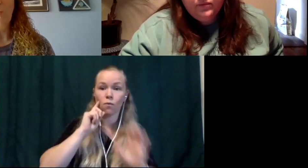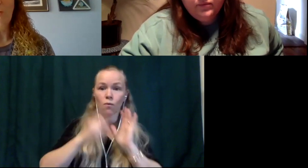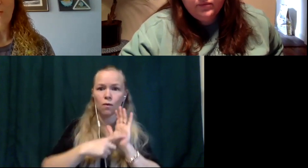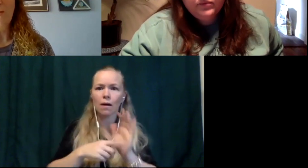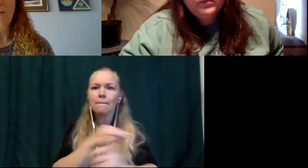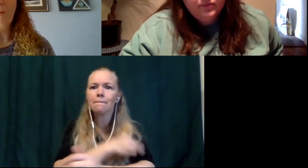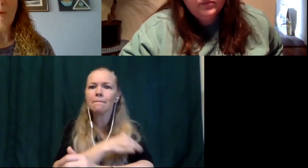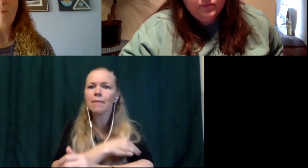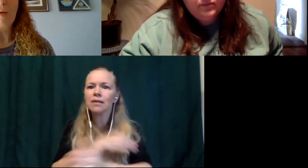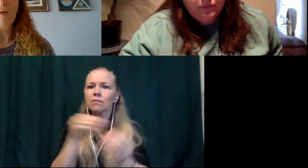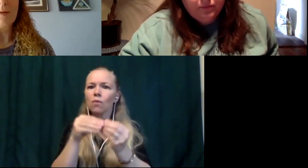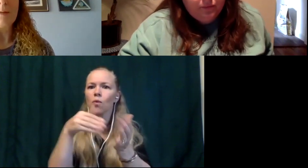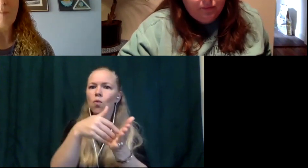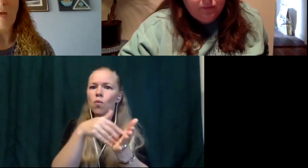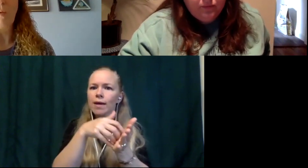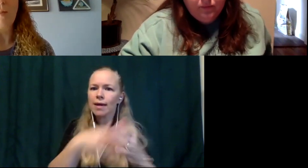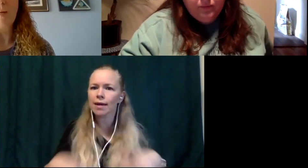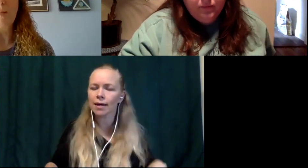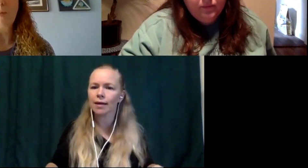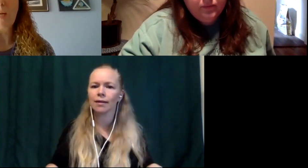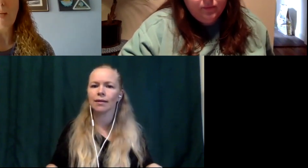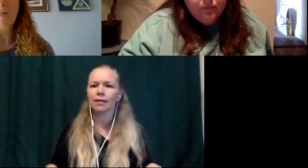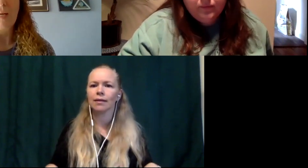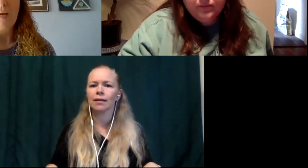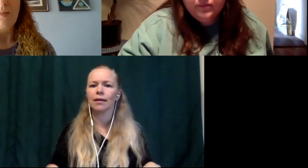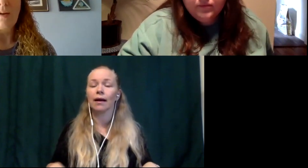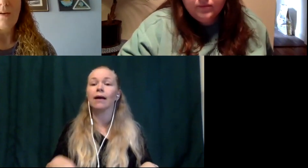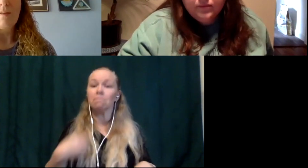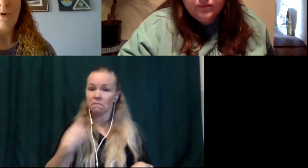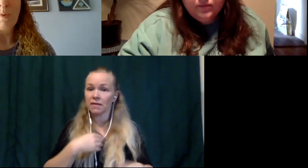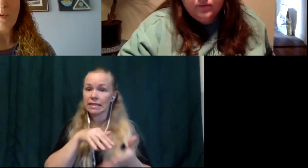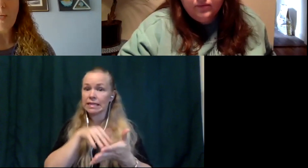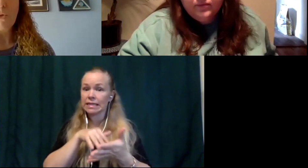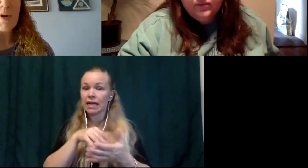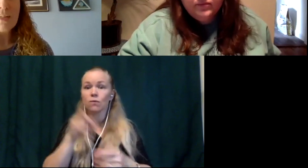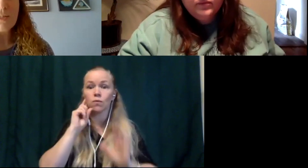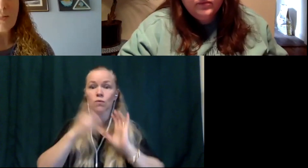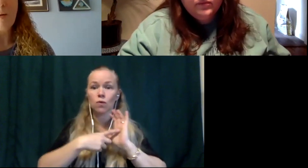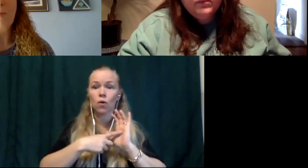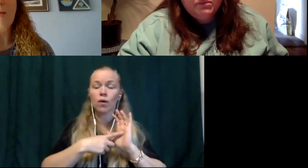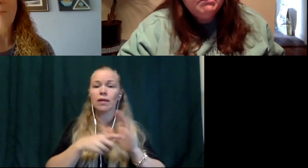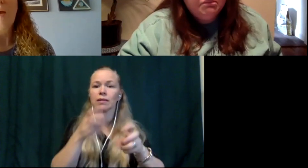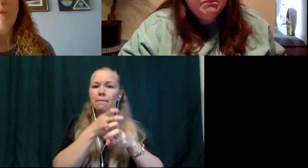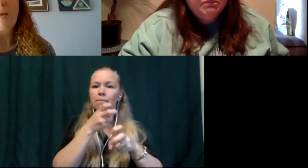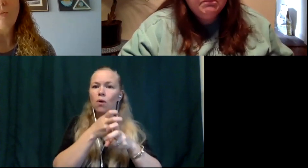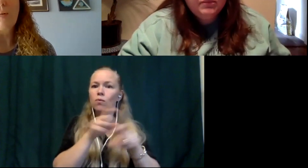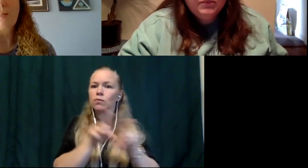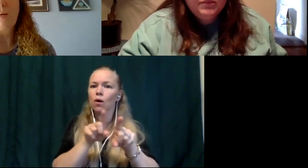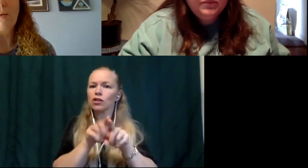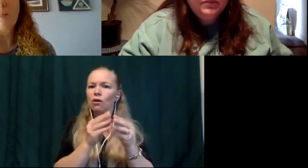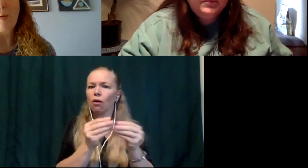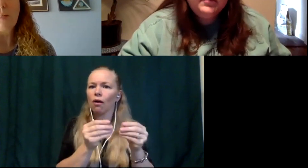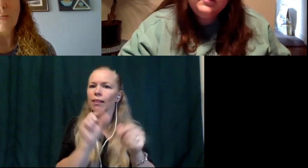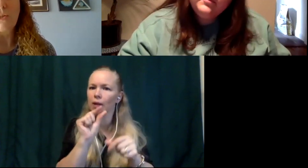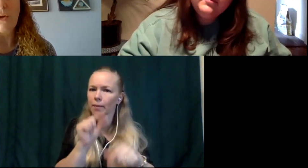muscles had weakened a little bit. And when they did some studies, their bones had degraded just a little bit. For the astronauts